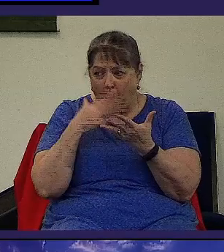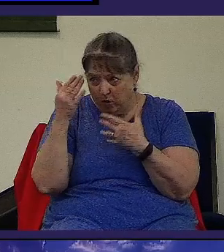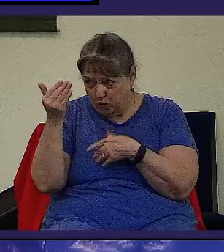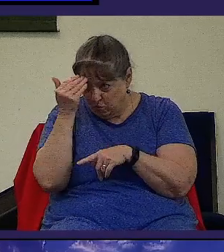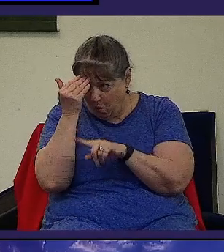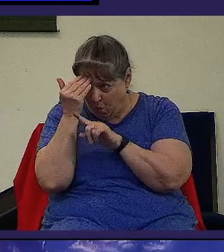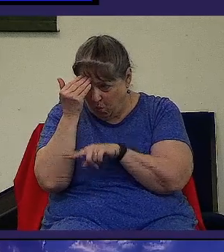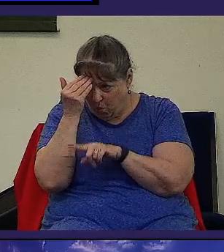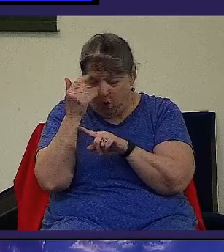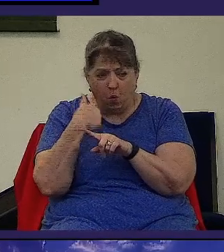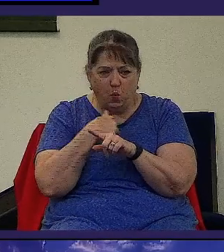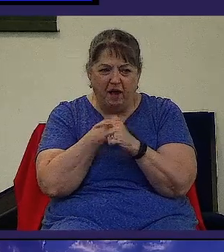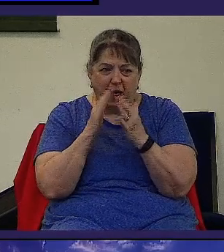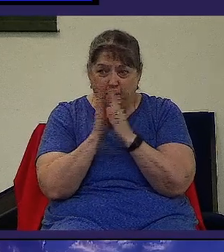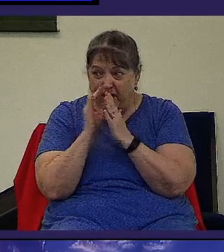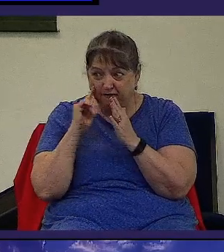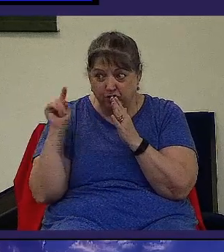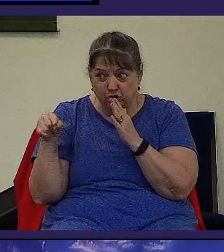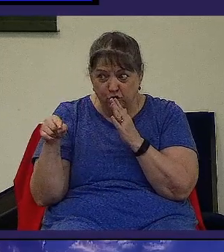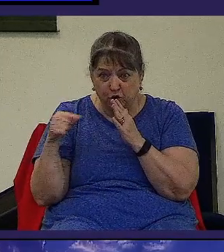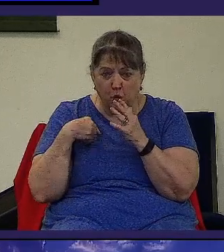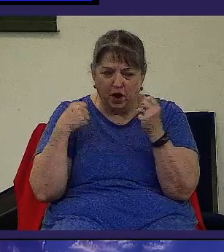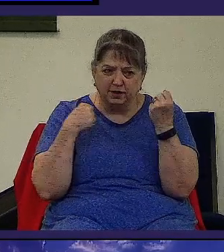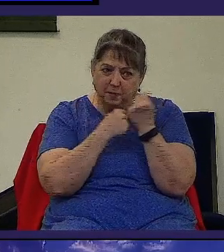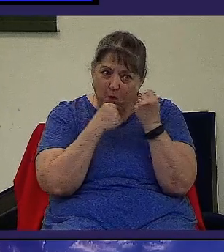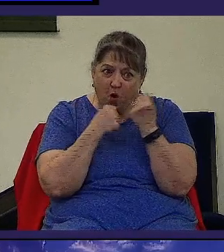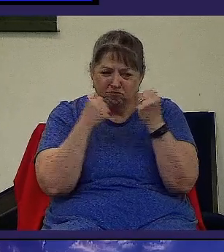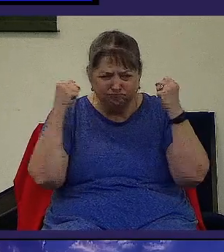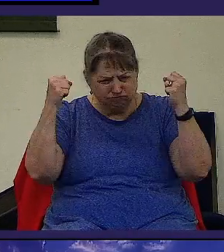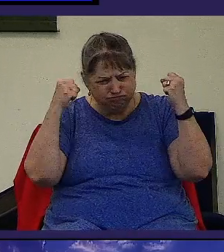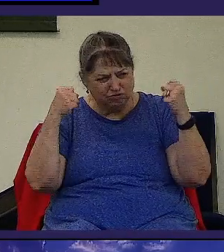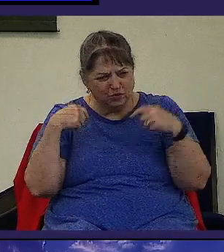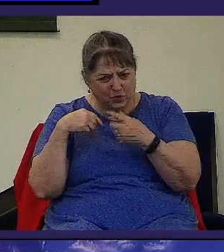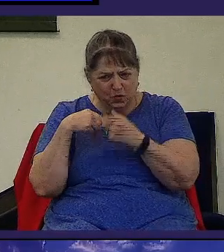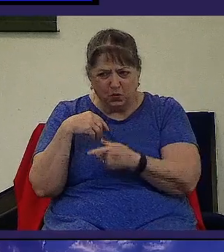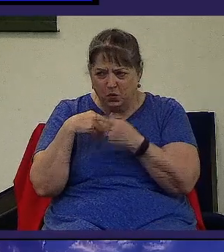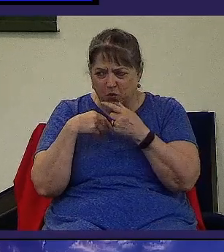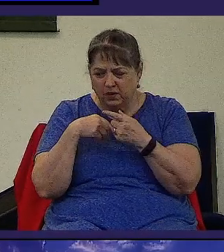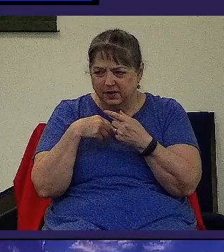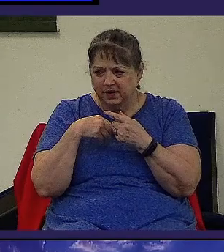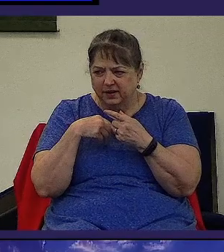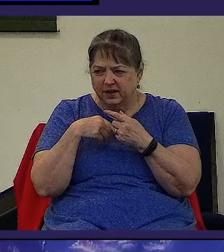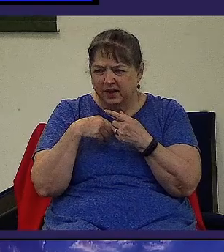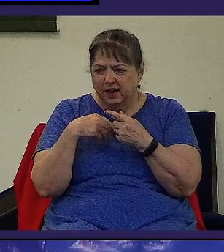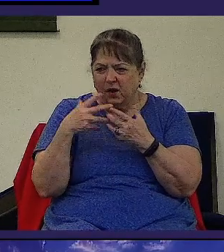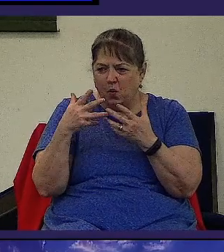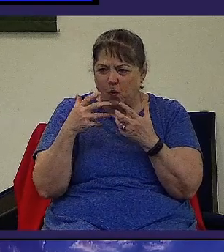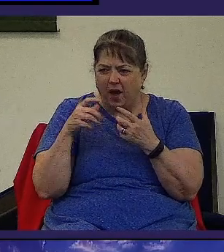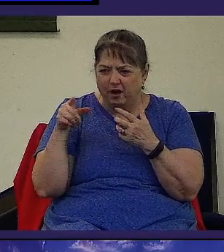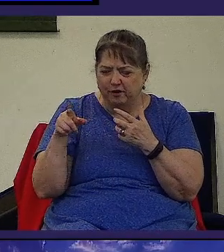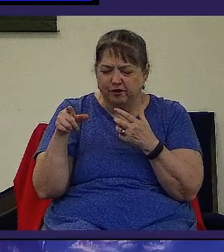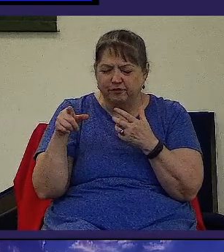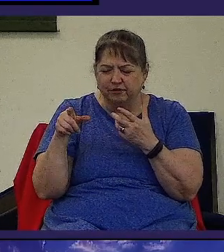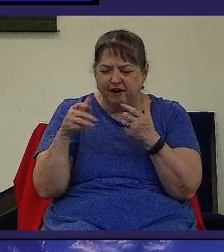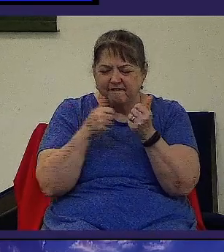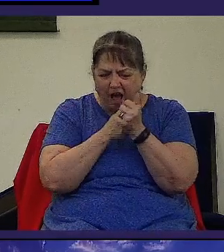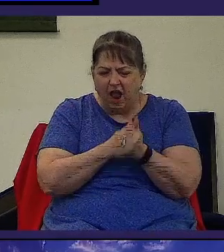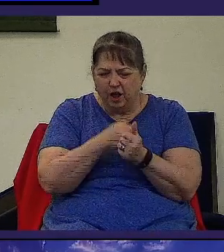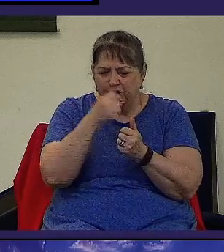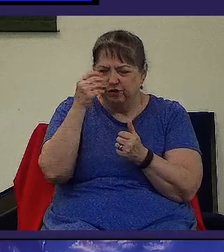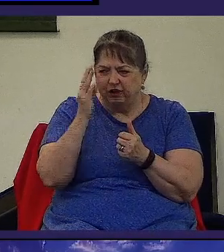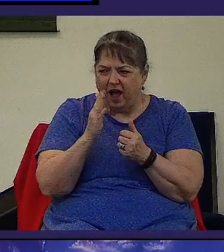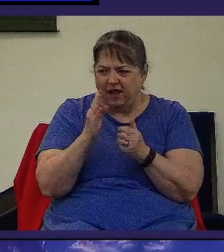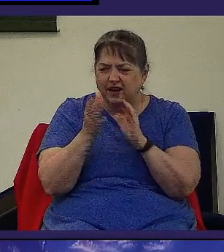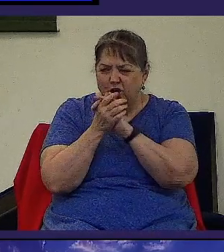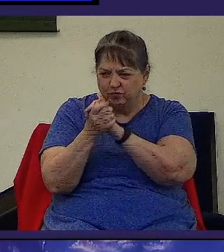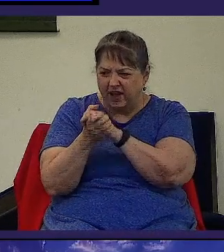know we want you to know that we'll be praying for you we'll be rooting for you we'll believe we believe in god for you and we know god's going to do some good things to you so